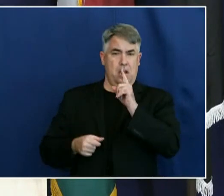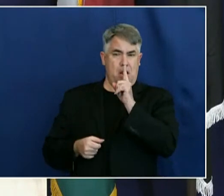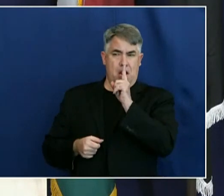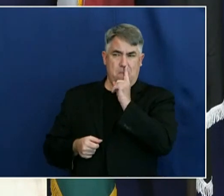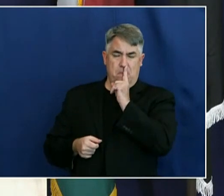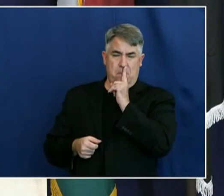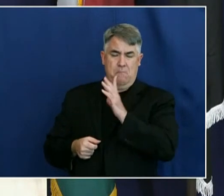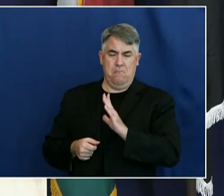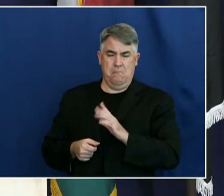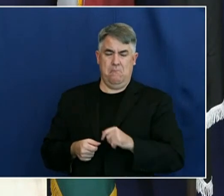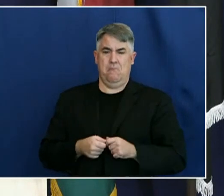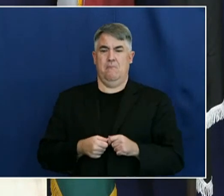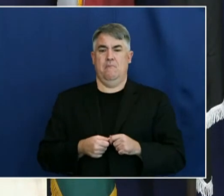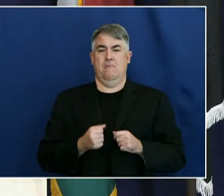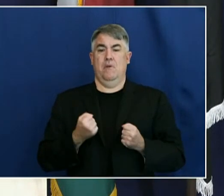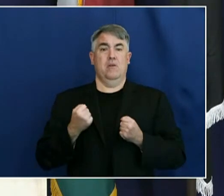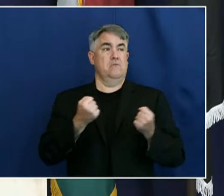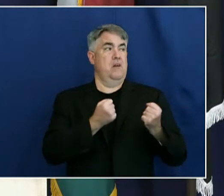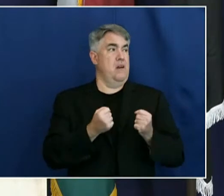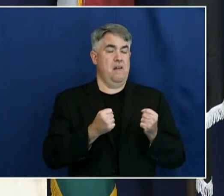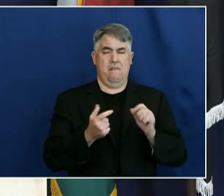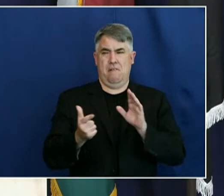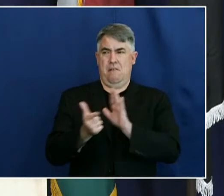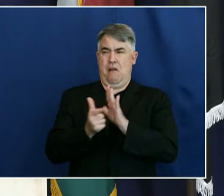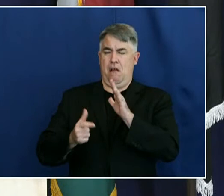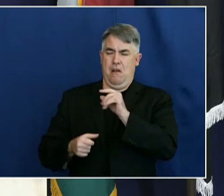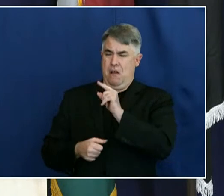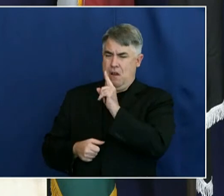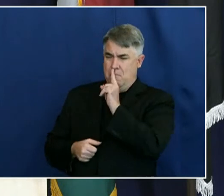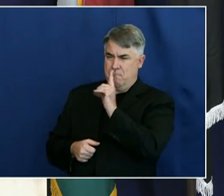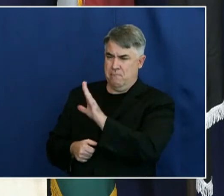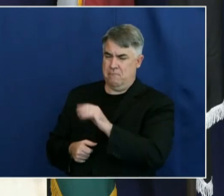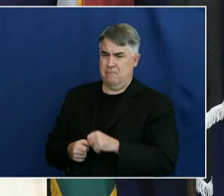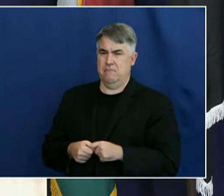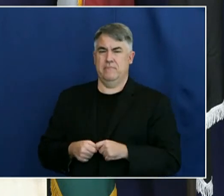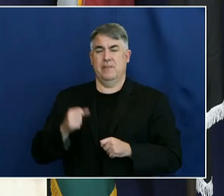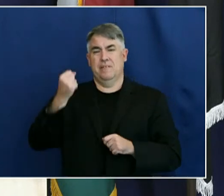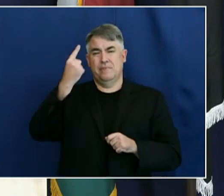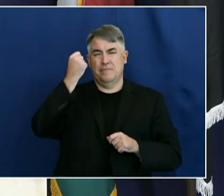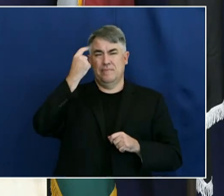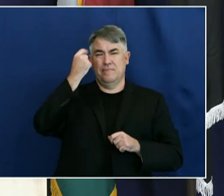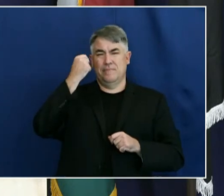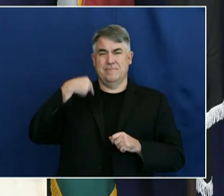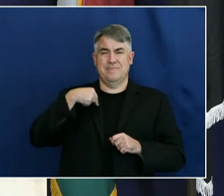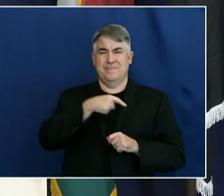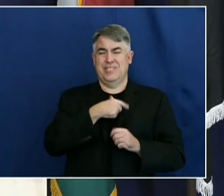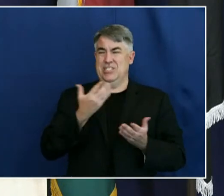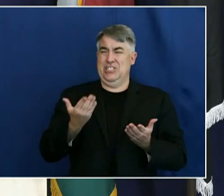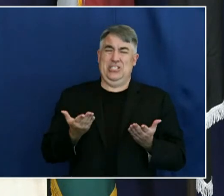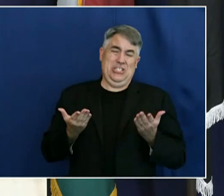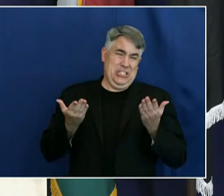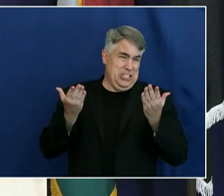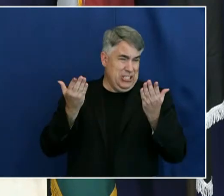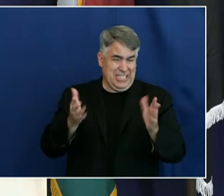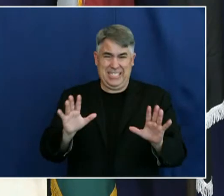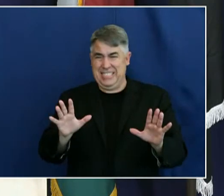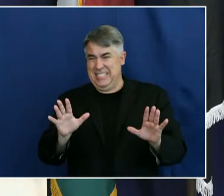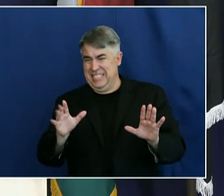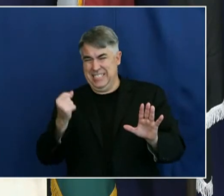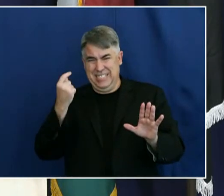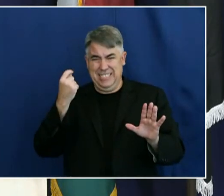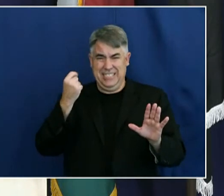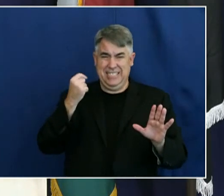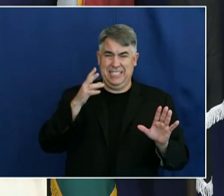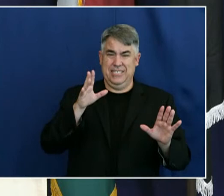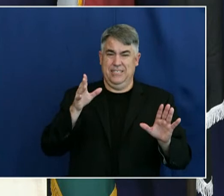leaving or entering back into San Diego. But we do advise people when Chair Fletcher